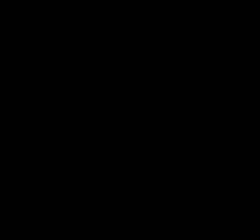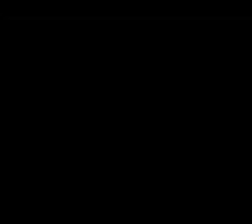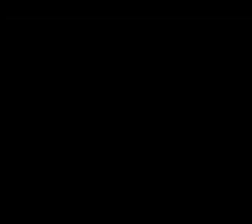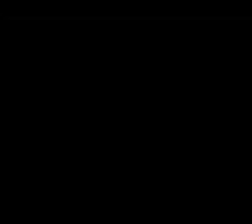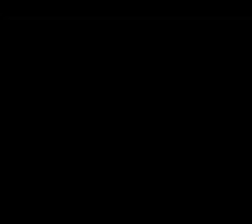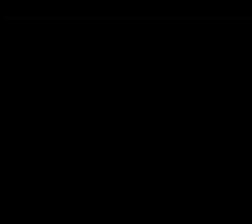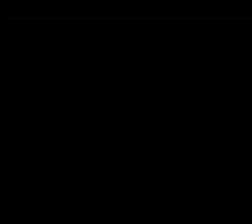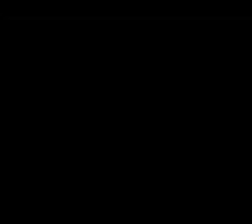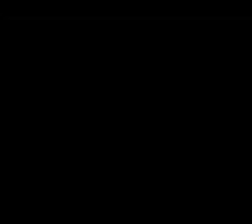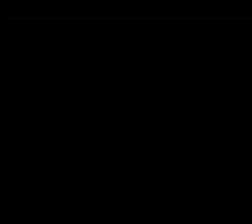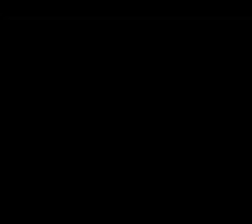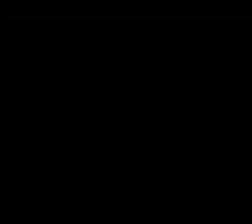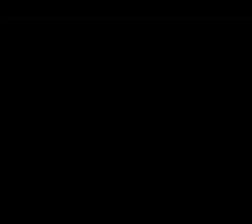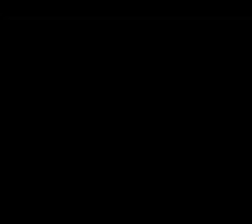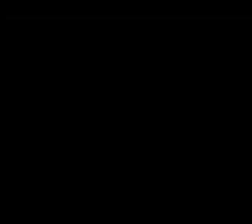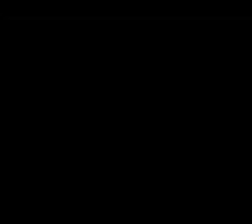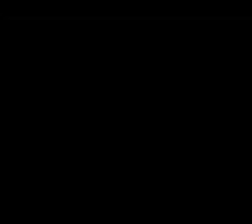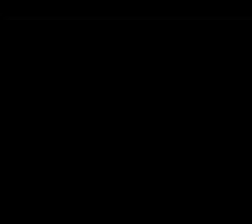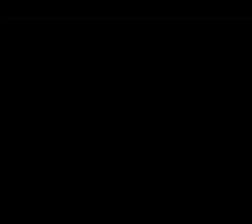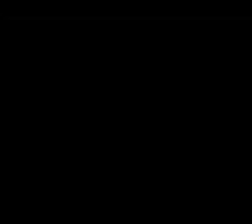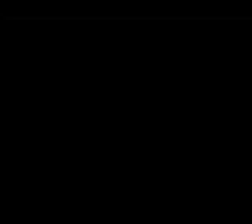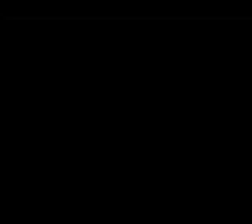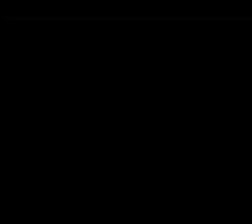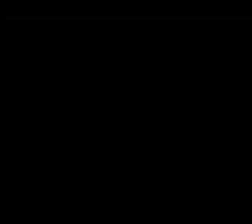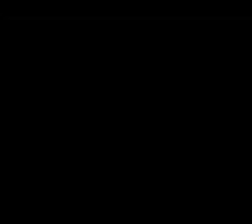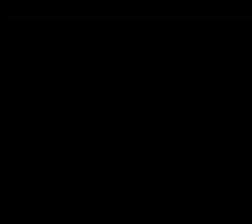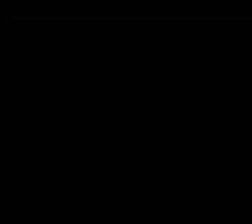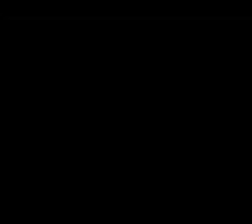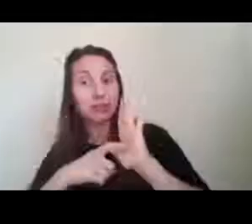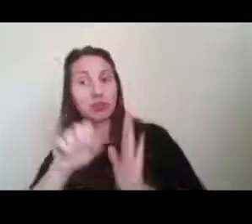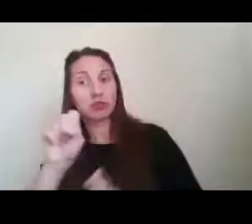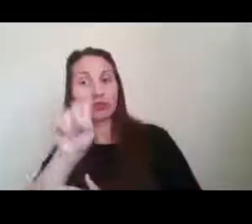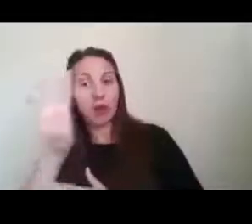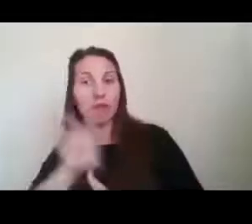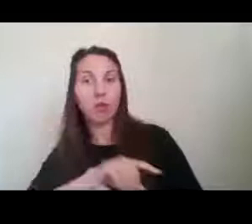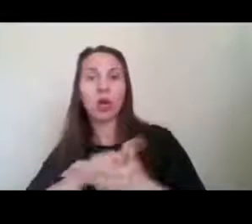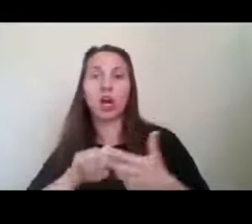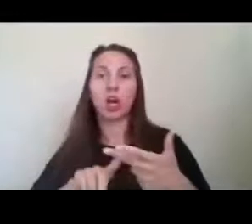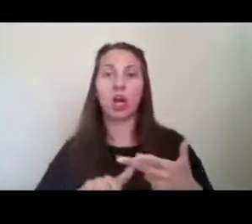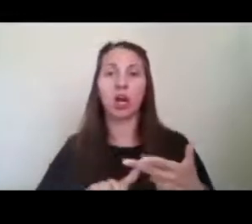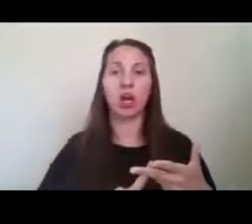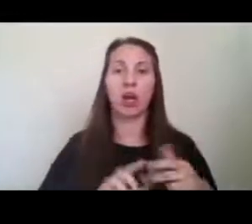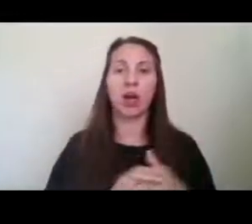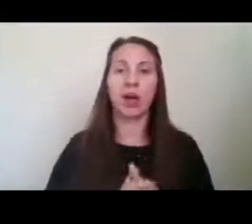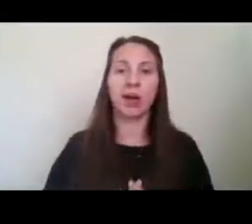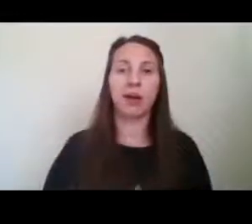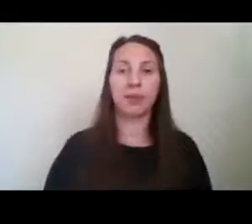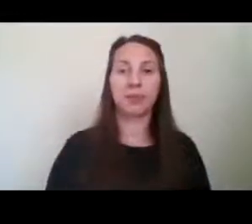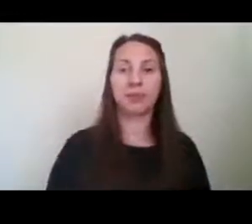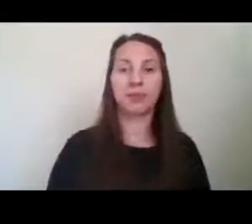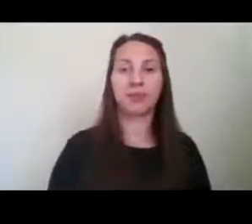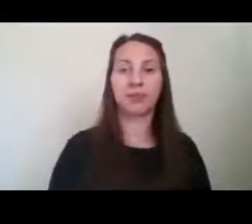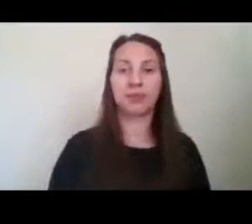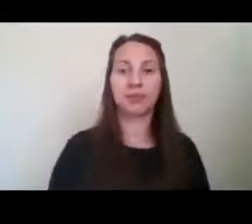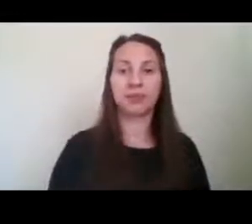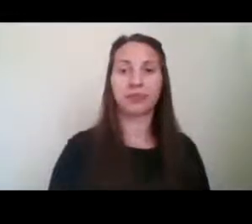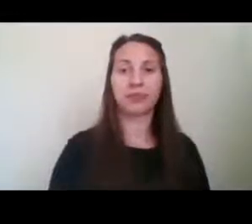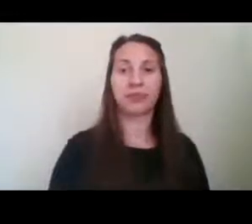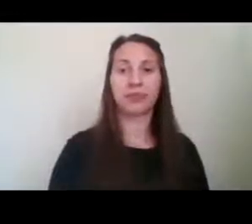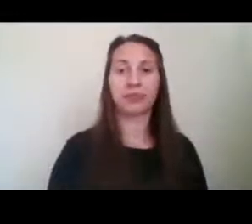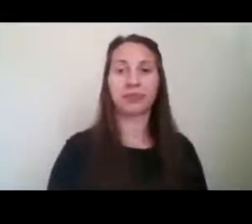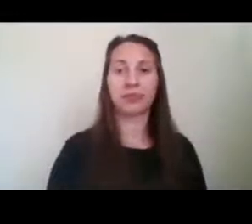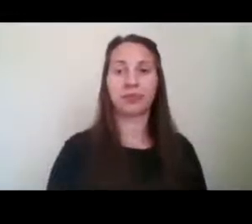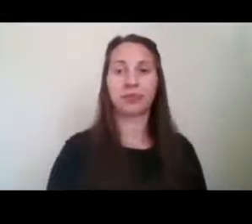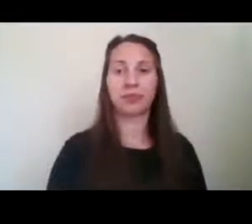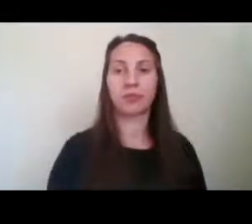software, Zoom features, alternative input device. But when something is accessible, it means that